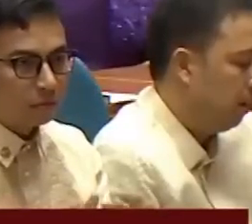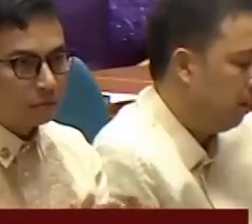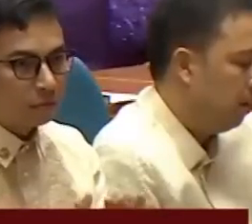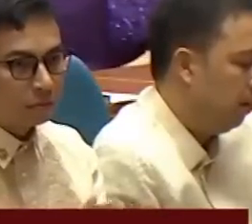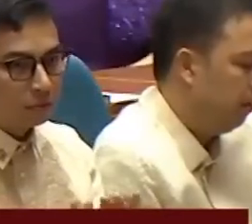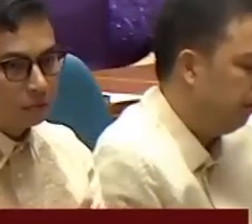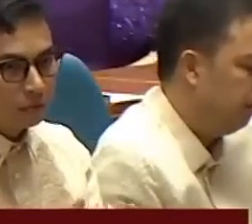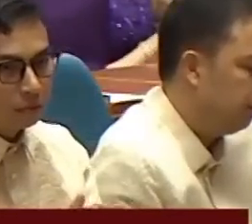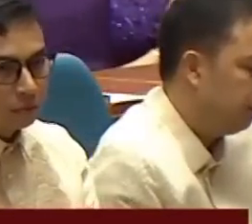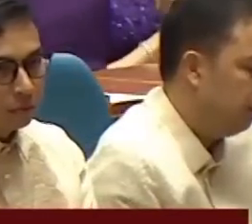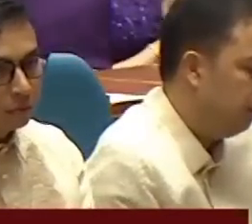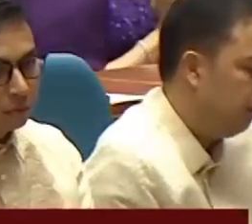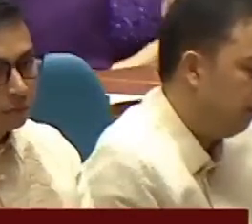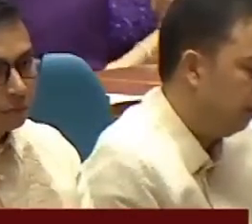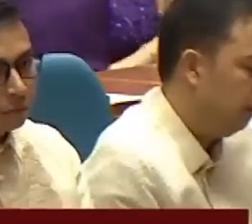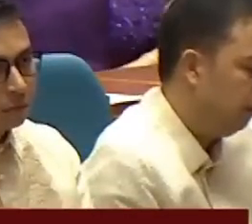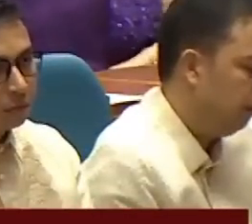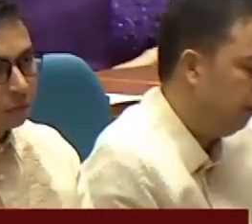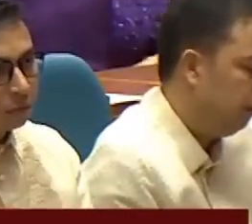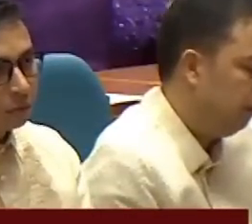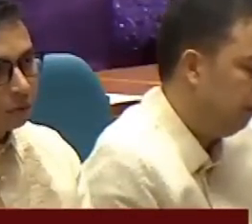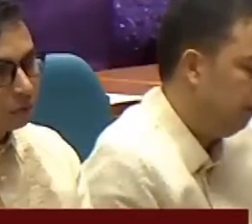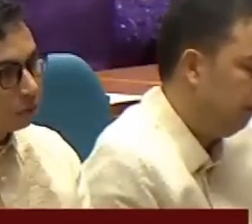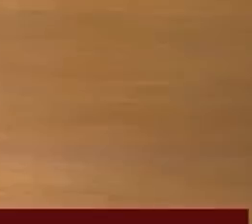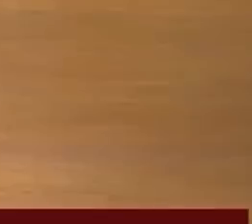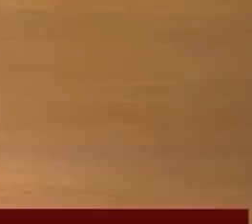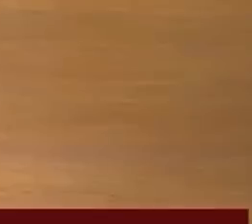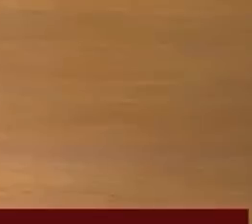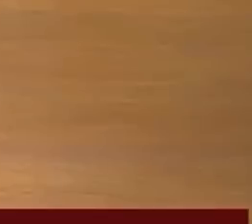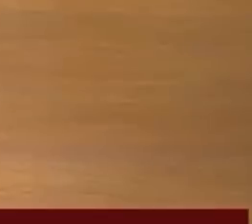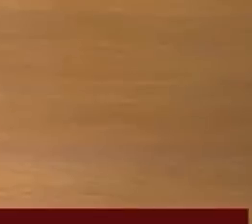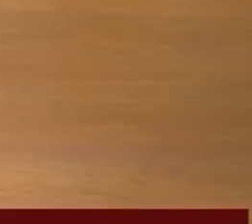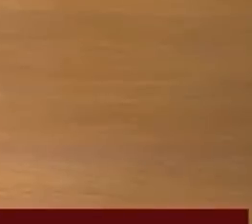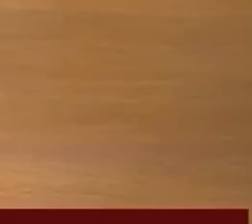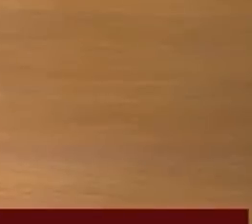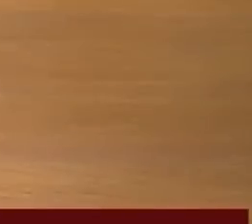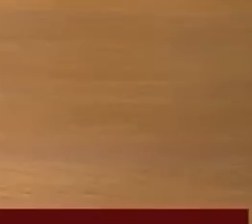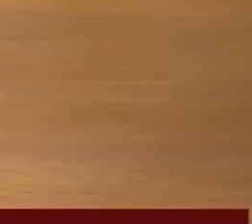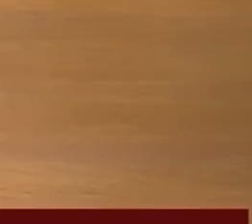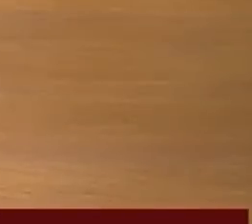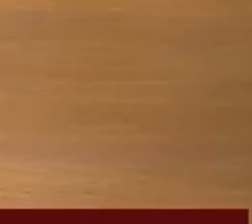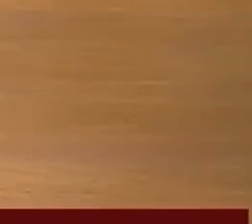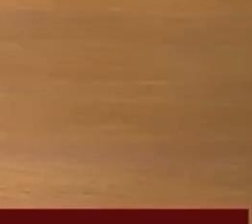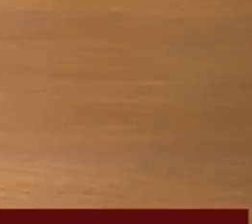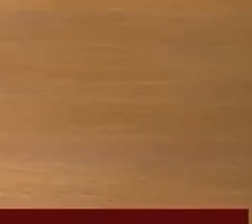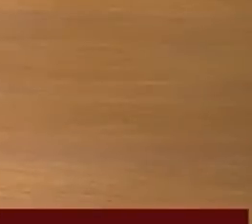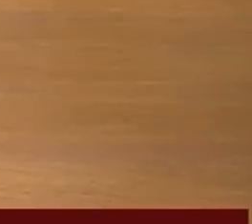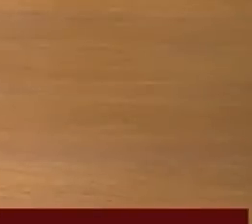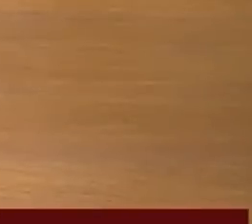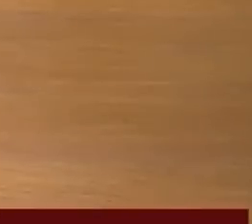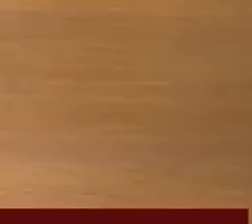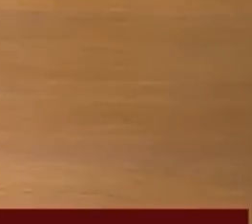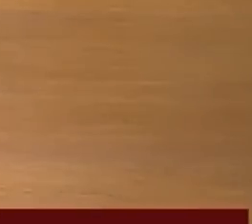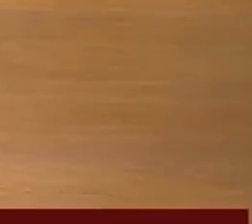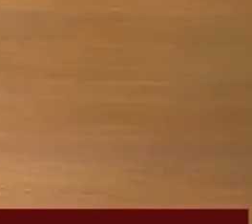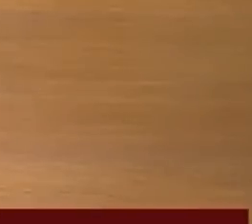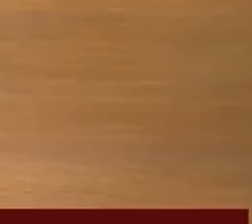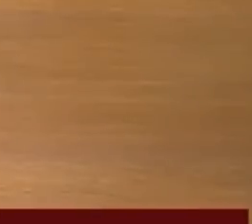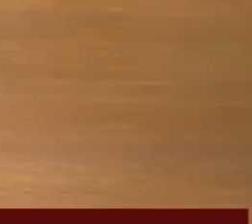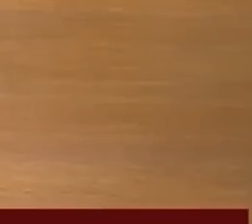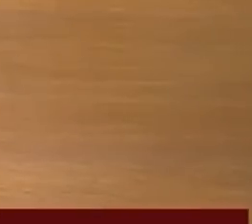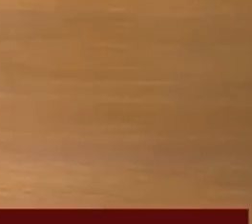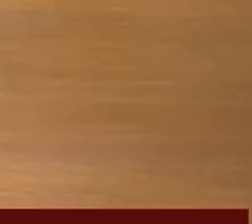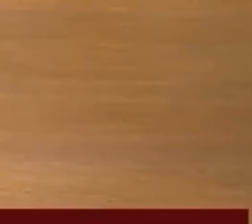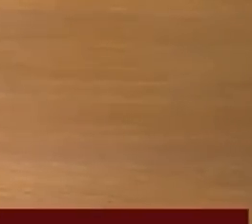Our mobile internet speed is now ranked at 83 out of 142 countries, which is 8 places higher than it was last